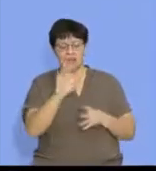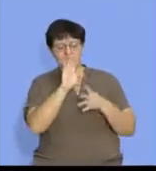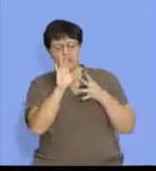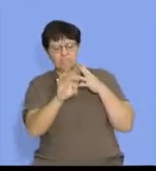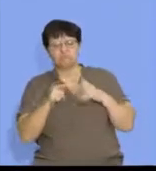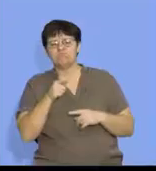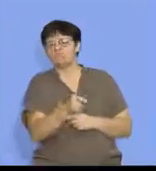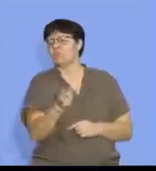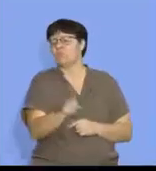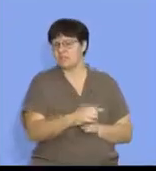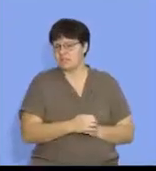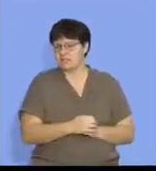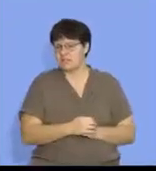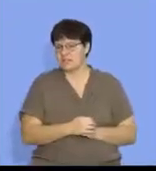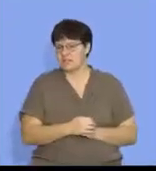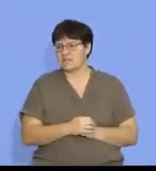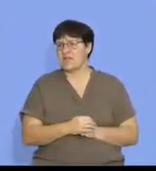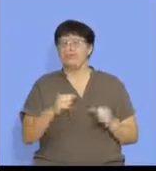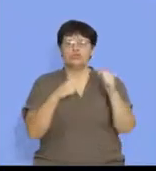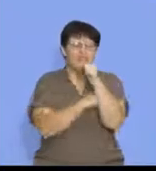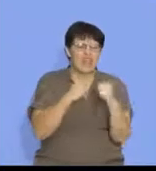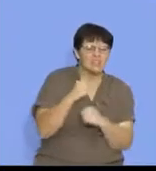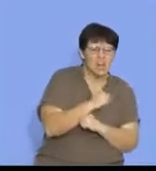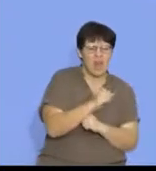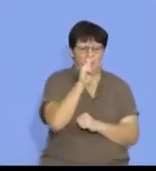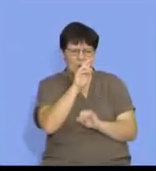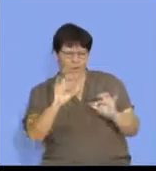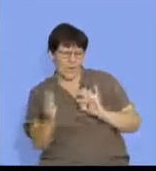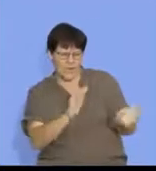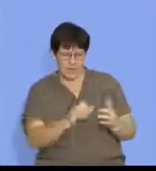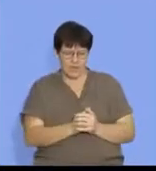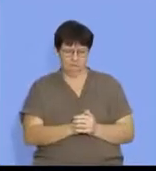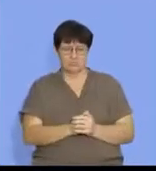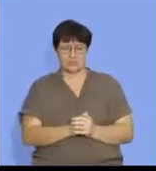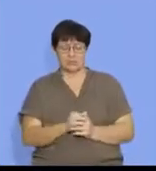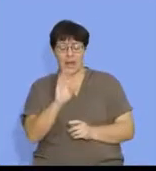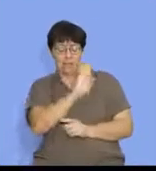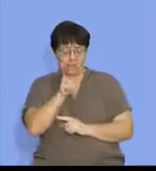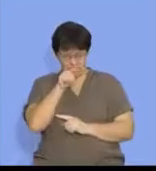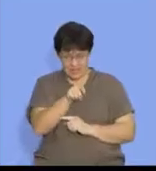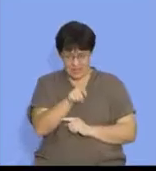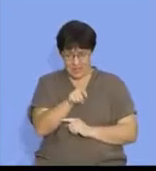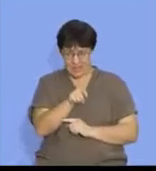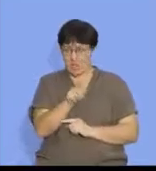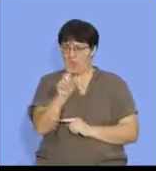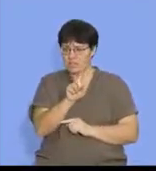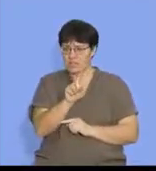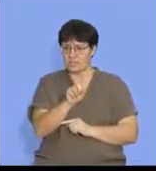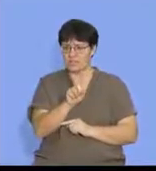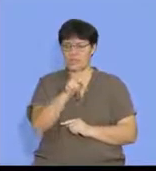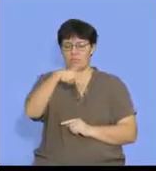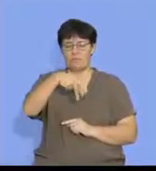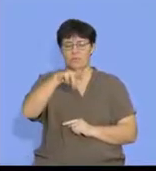at our characteristics, what are we talking about? The structure and the characteristics. Bacteria